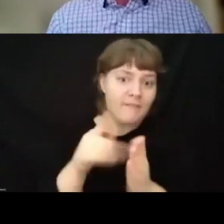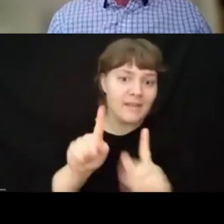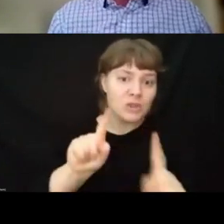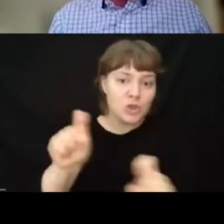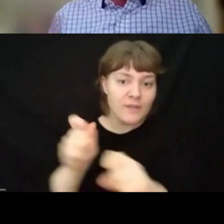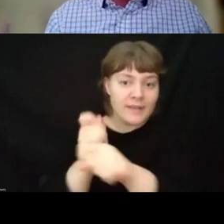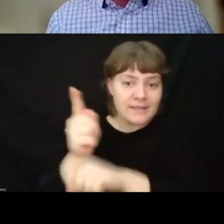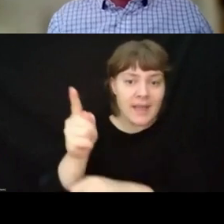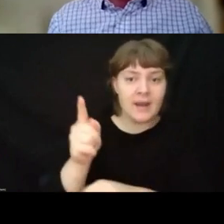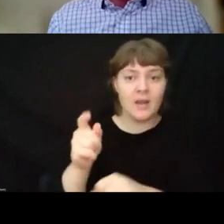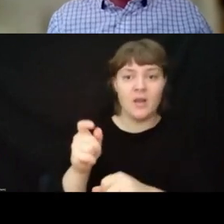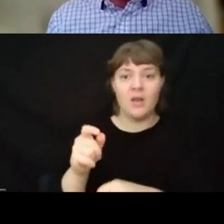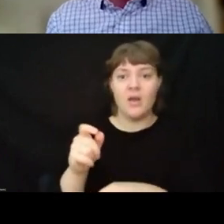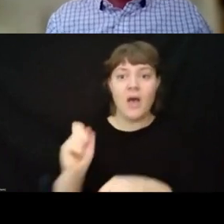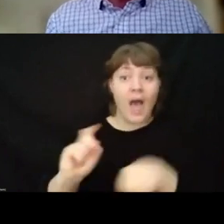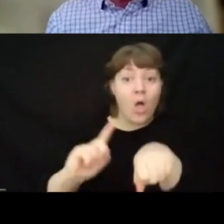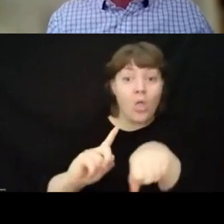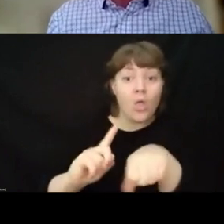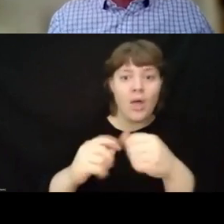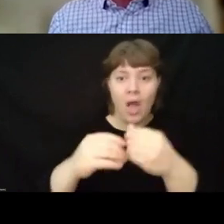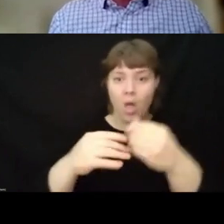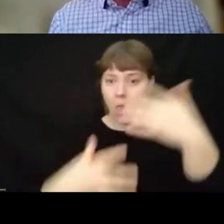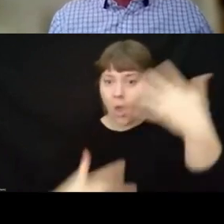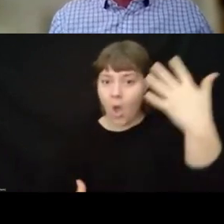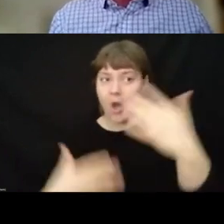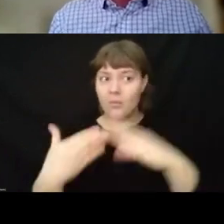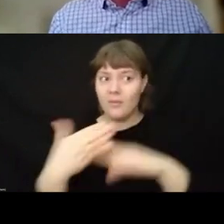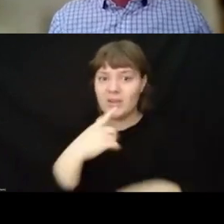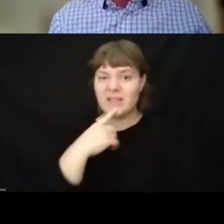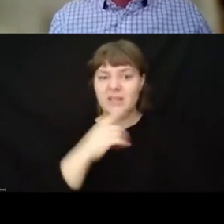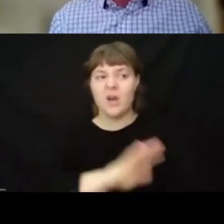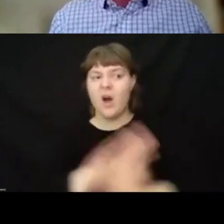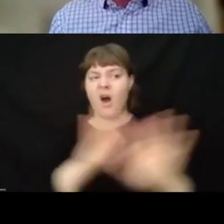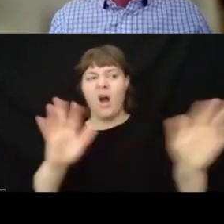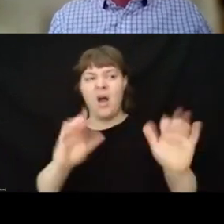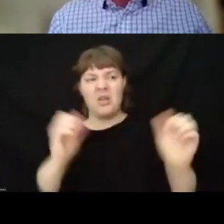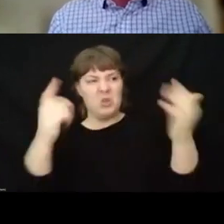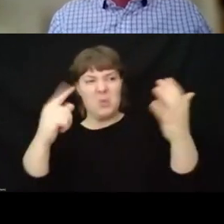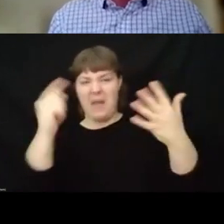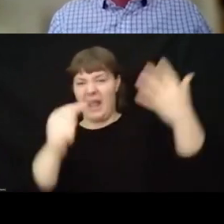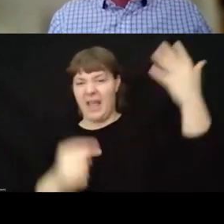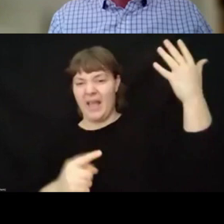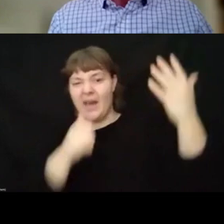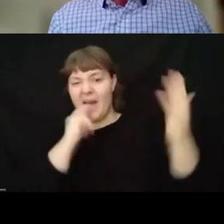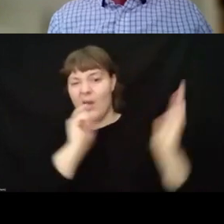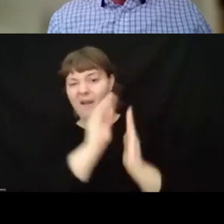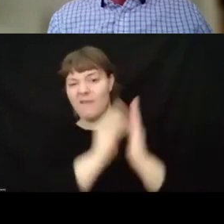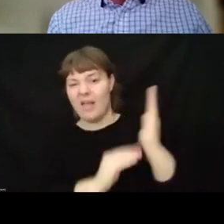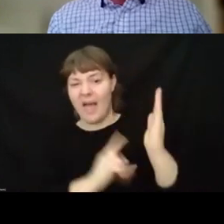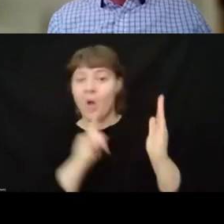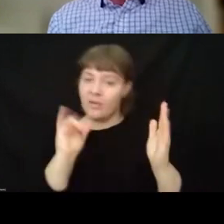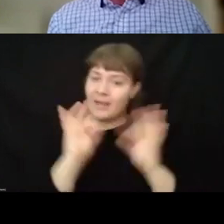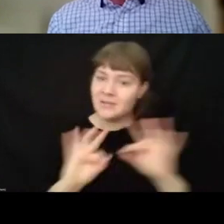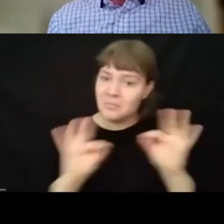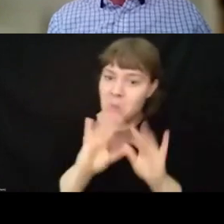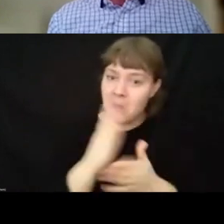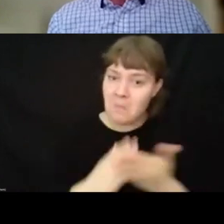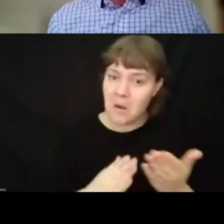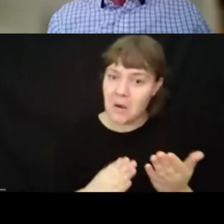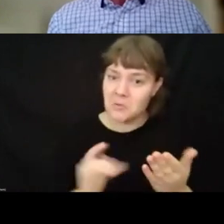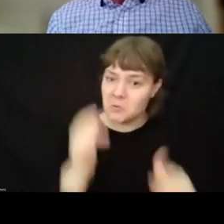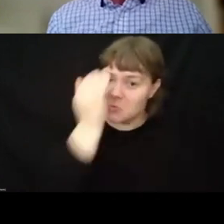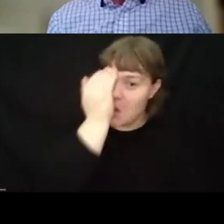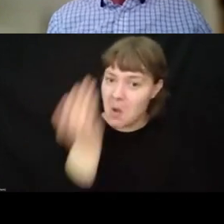before someone says, I'm too long for me to answer, there's no way I'm doing all this, I think is an important piece to look at. And then lastly, I'll just note